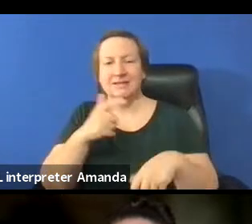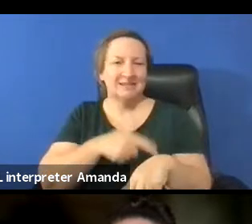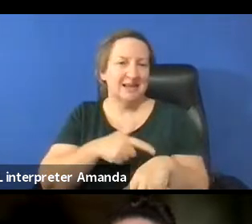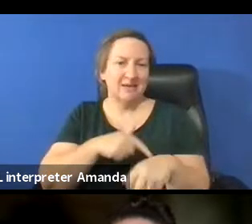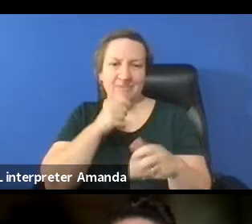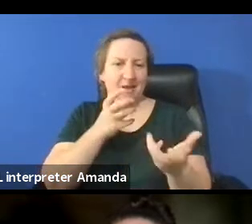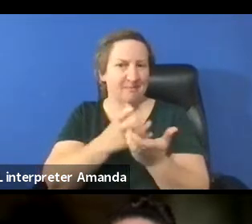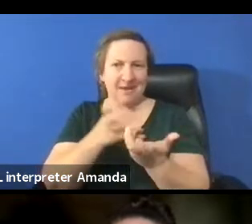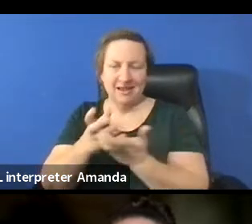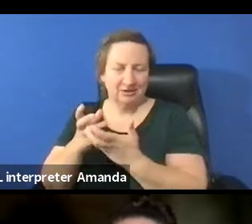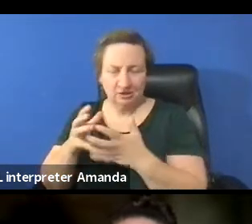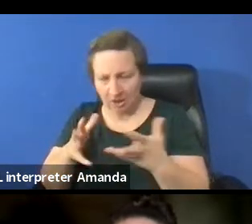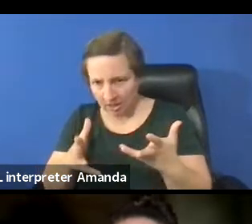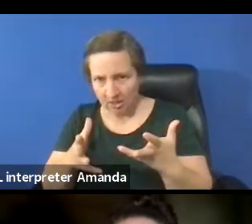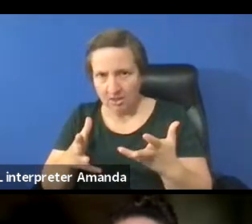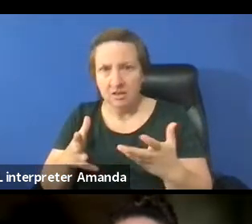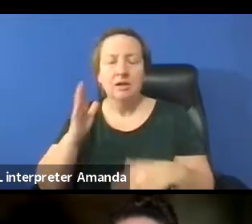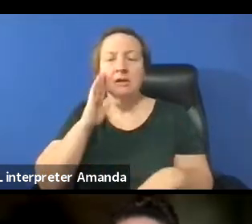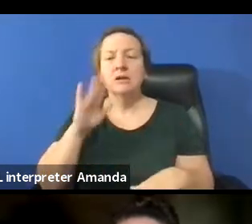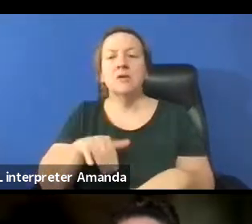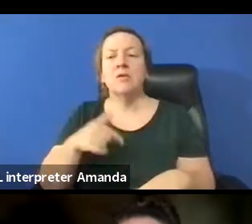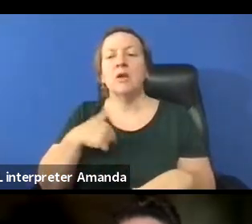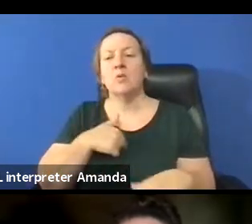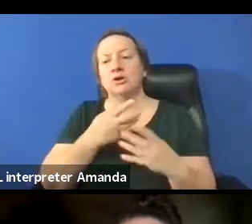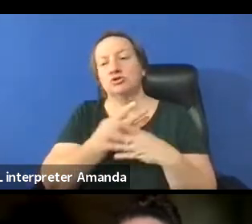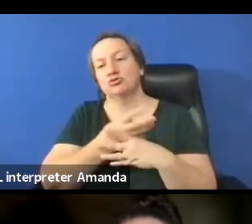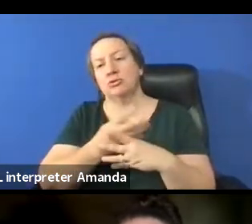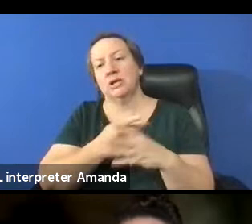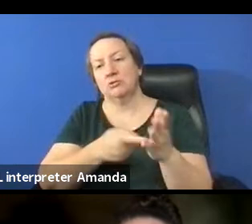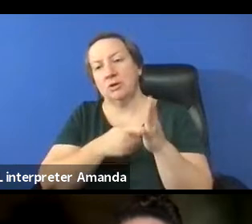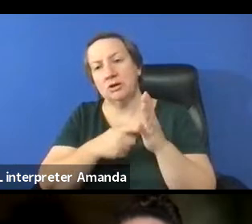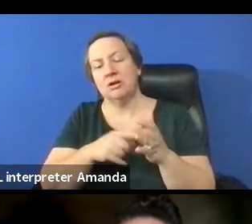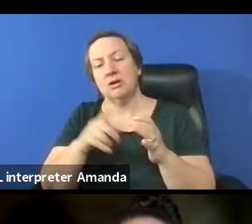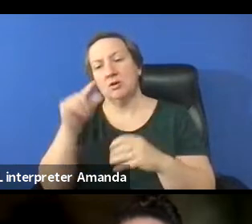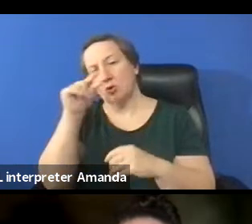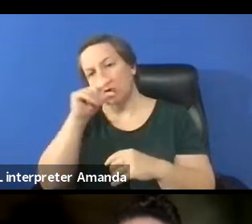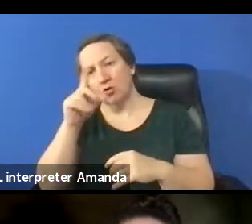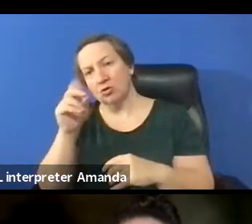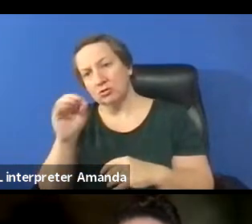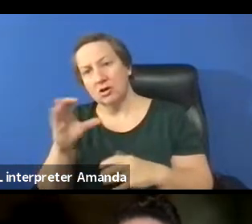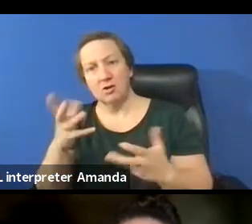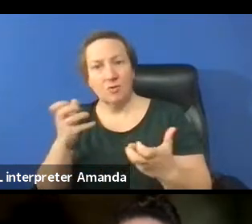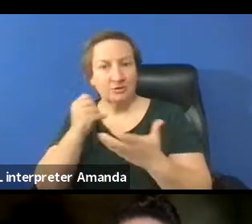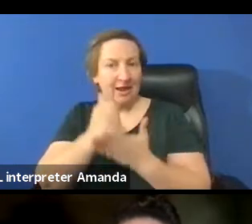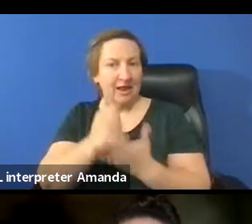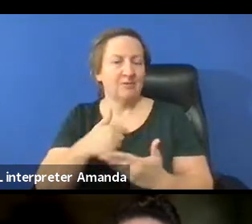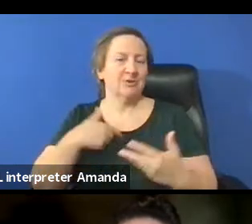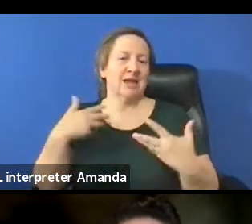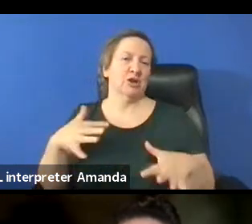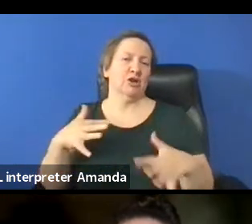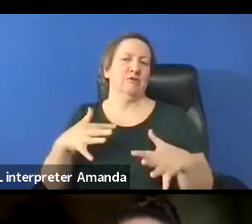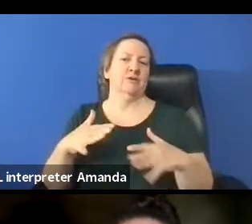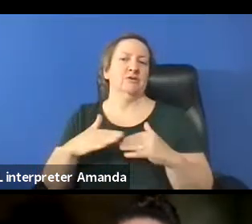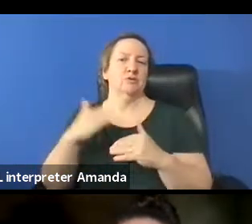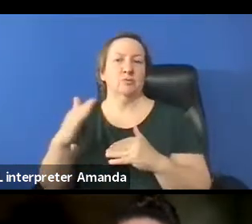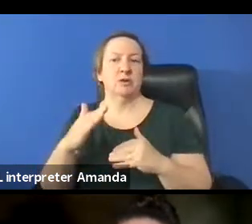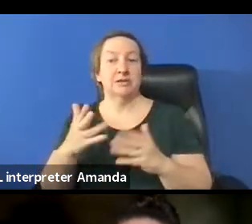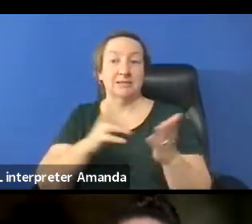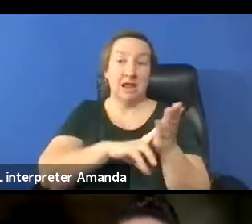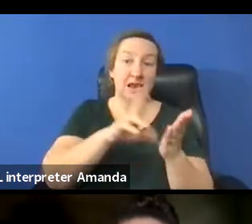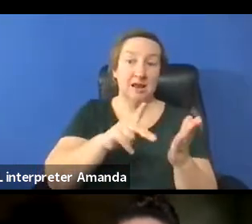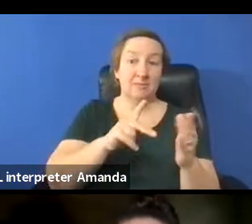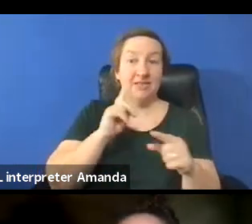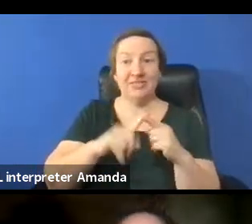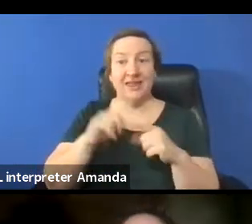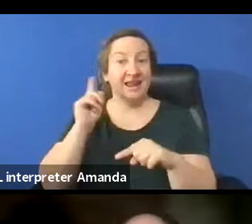match up. So like, I know we're getting the screening criteria. We can do something in the Google Doc. Like, I want to help, but I also am nervous about saying, like, sign me up, and like I can't